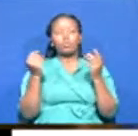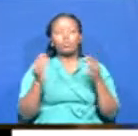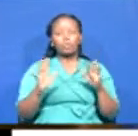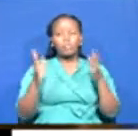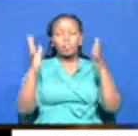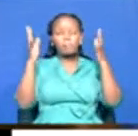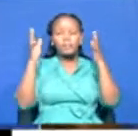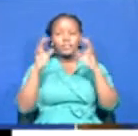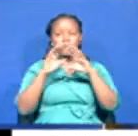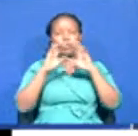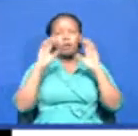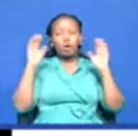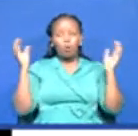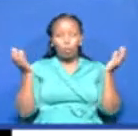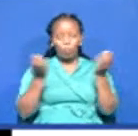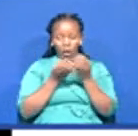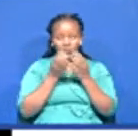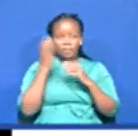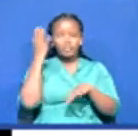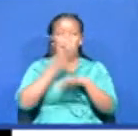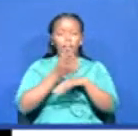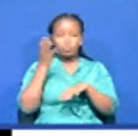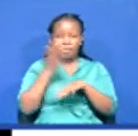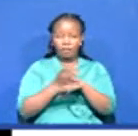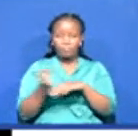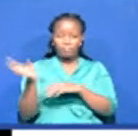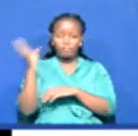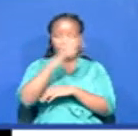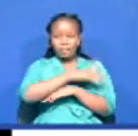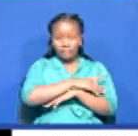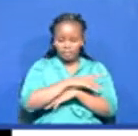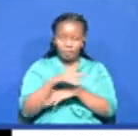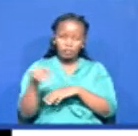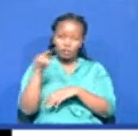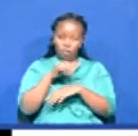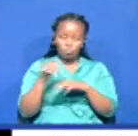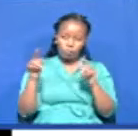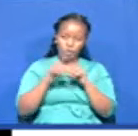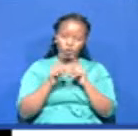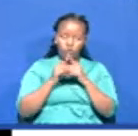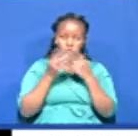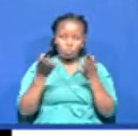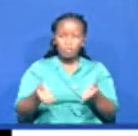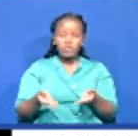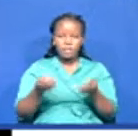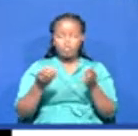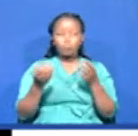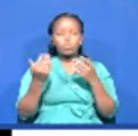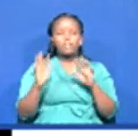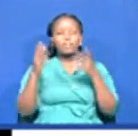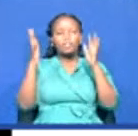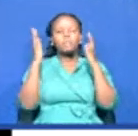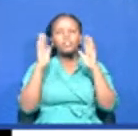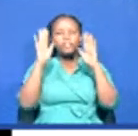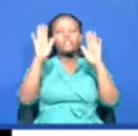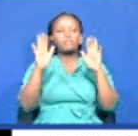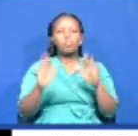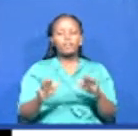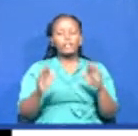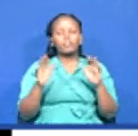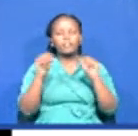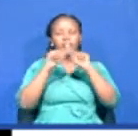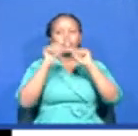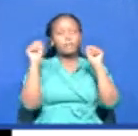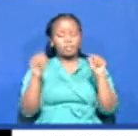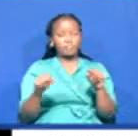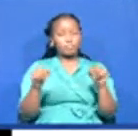World Anti-Counterfeit Day, we are also here to celebrate the launch of this important system, especially for the